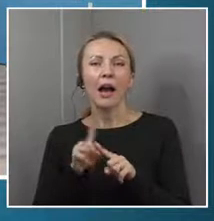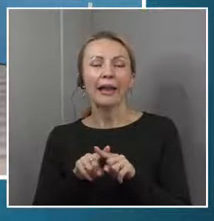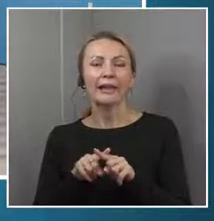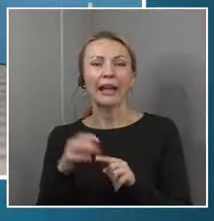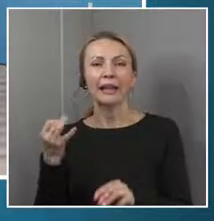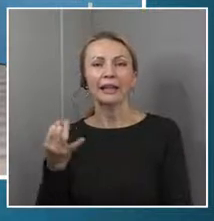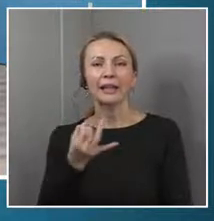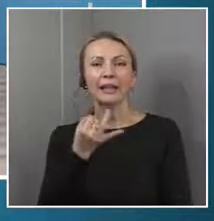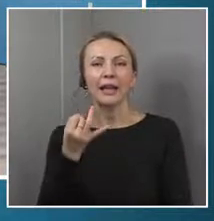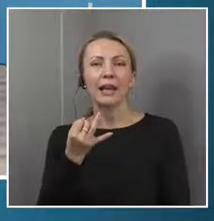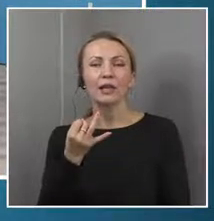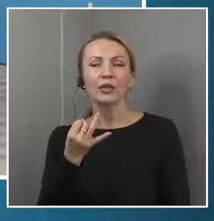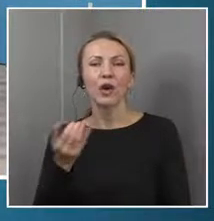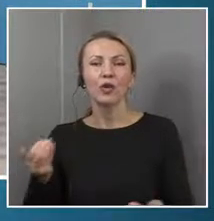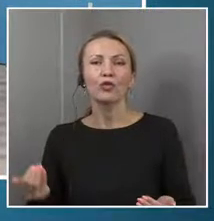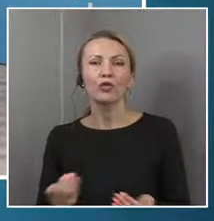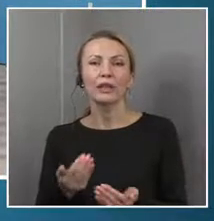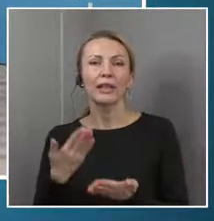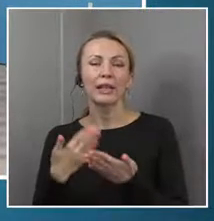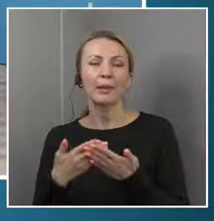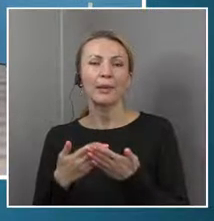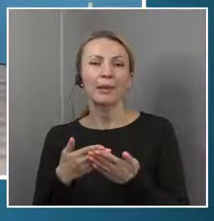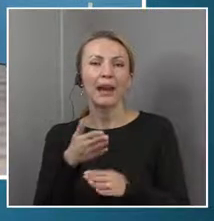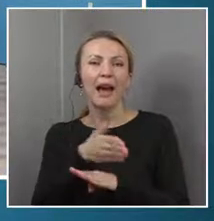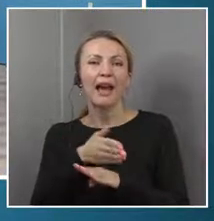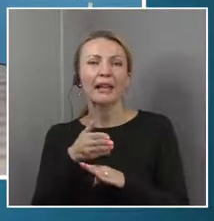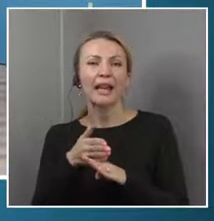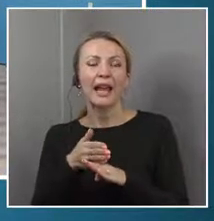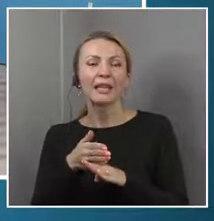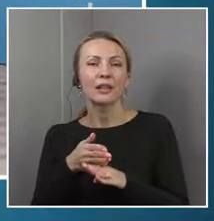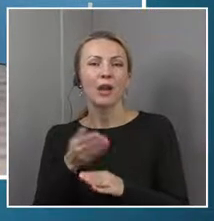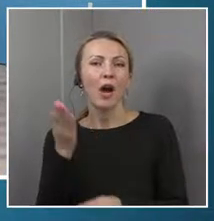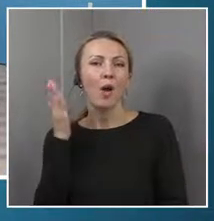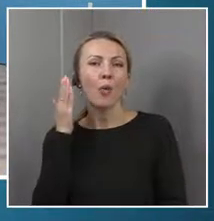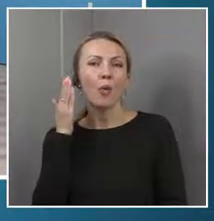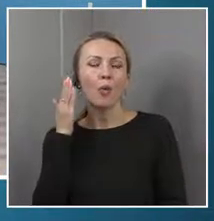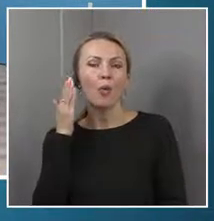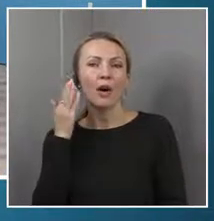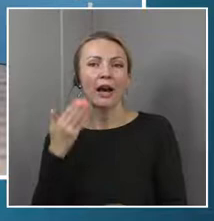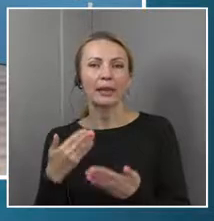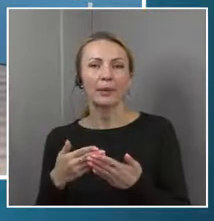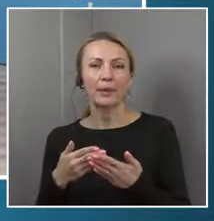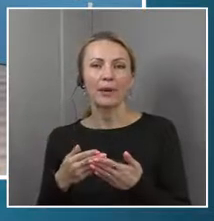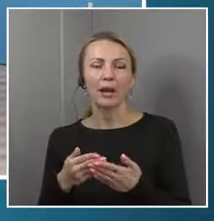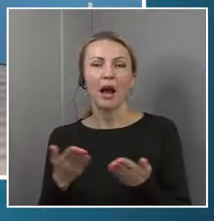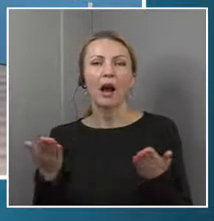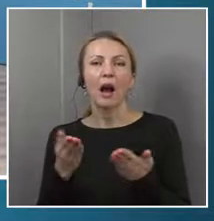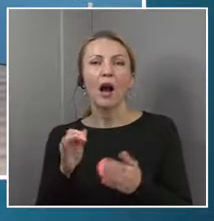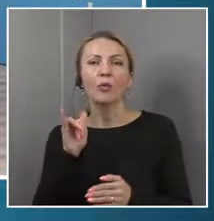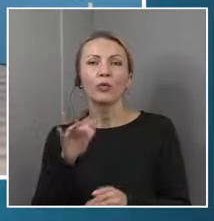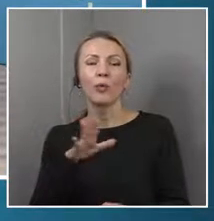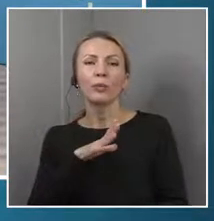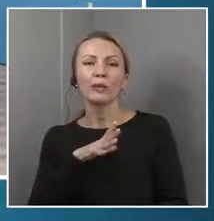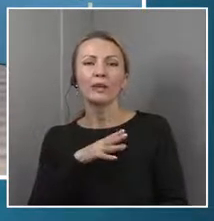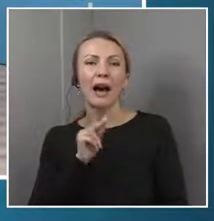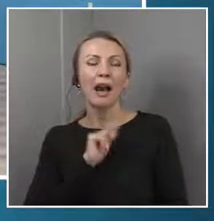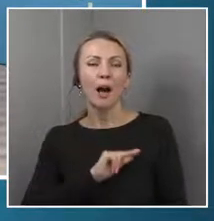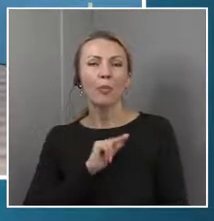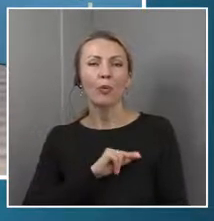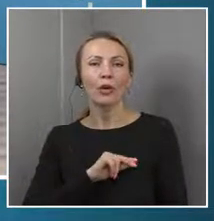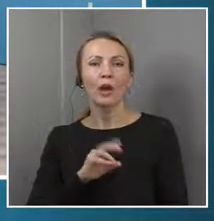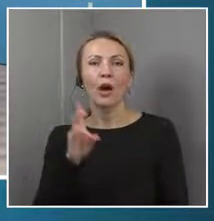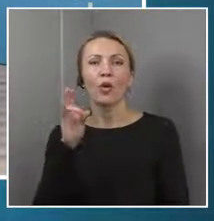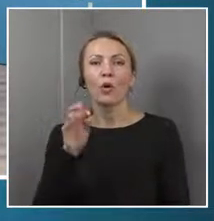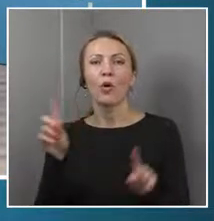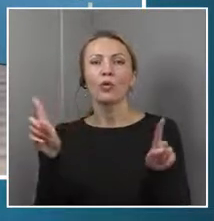I think that if an artist's life story is invigorating, is very unusual, then it will be remembered. For instance,